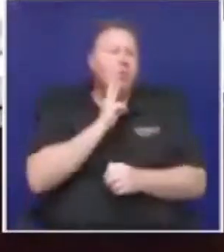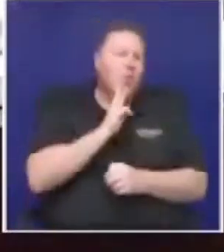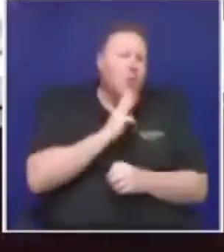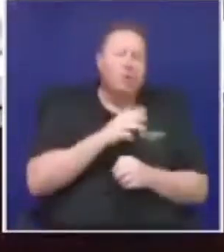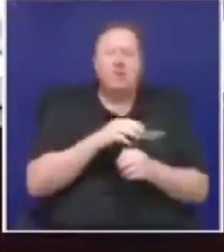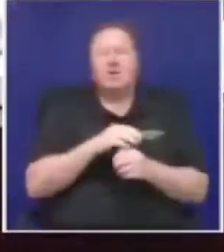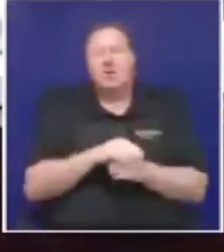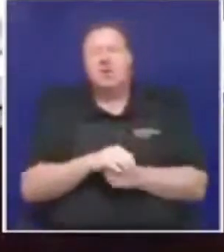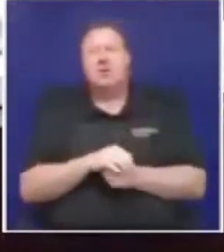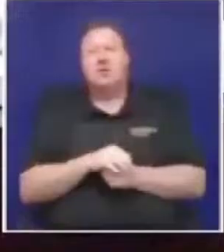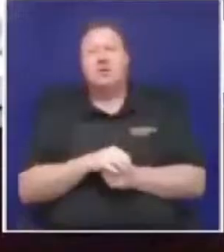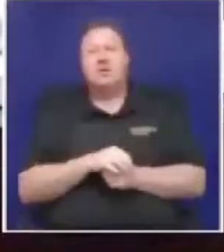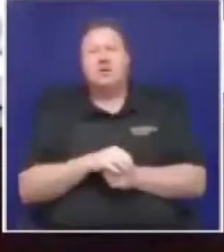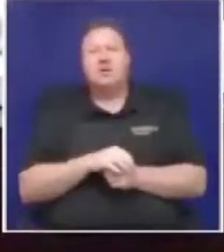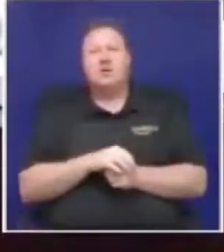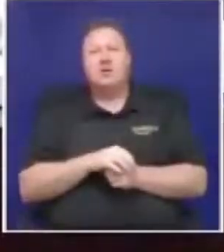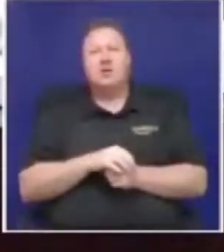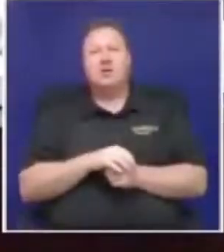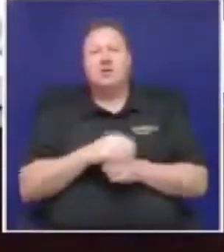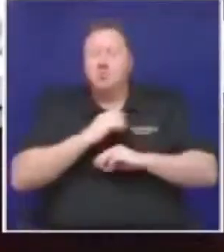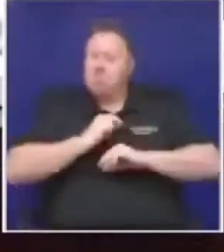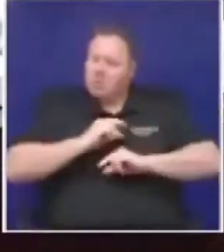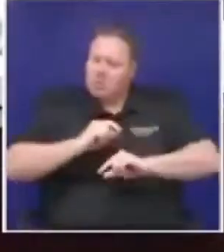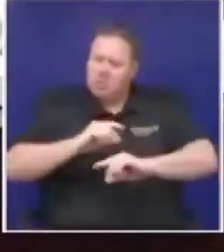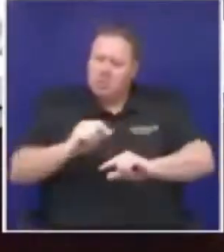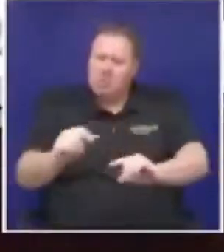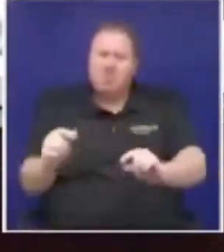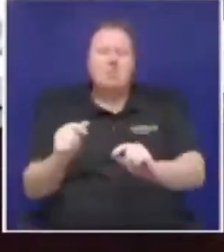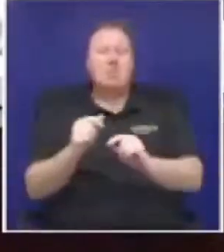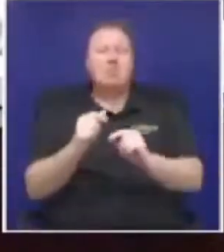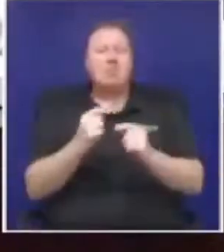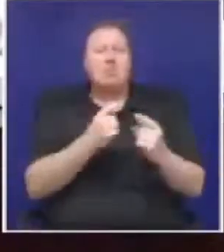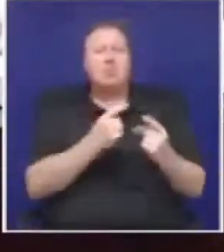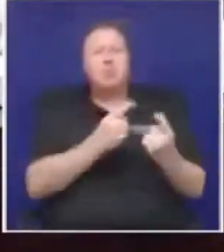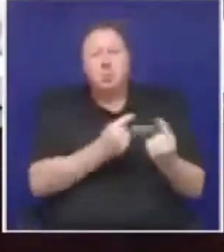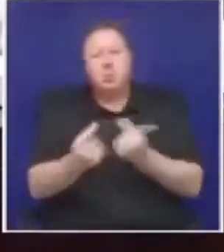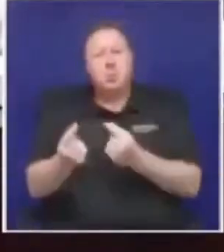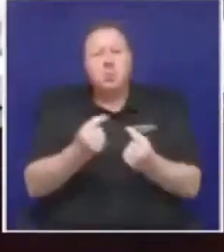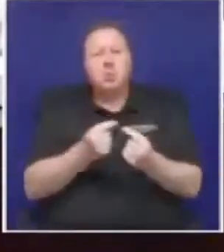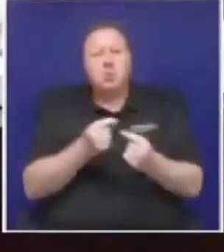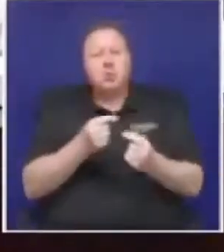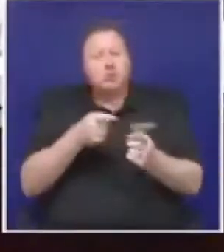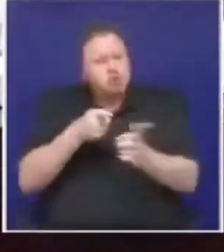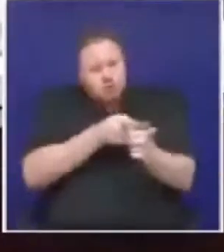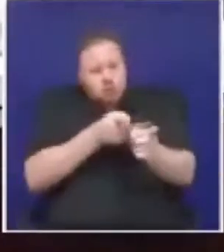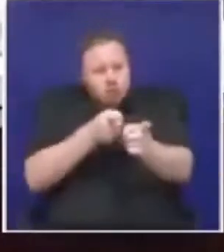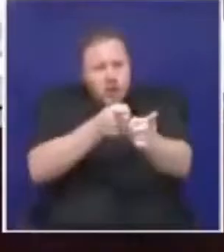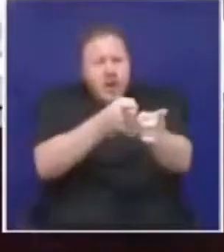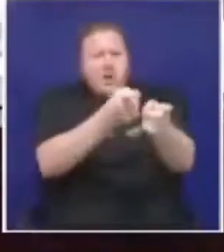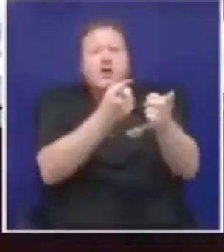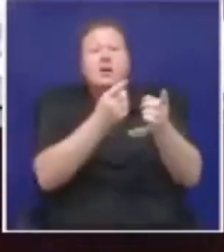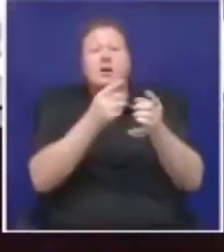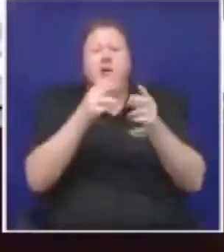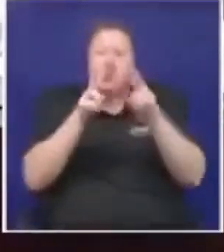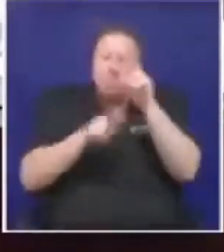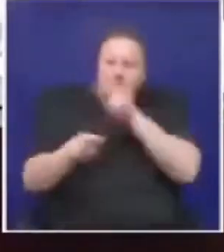on. And those must be fast-tracked, they must be tracked, they must be monitored, and they